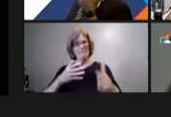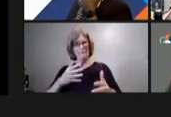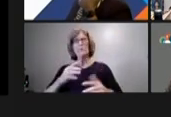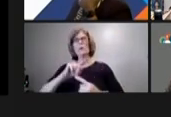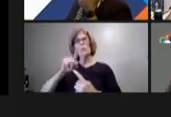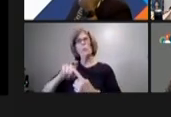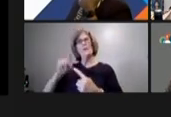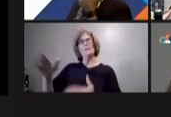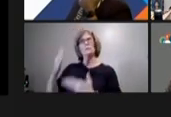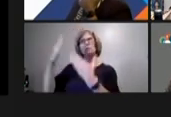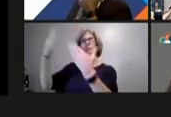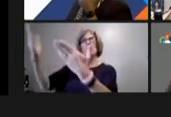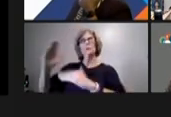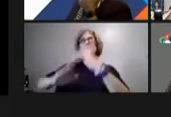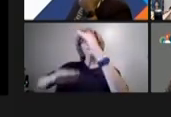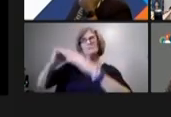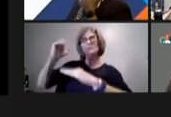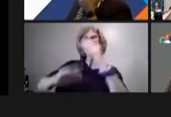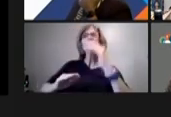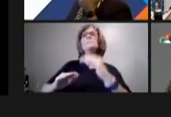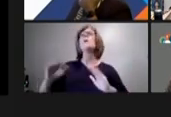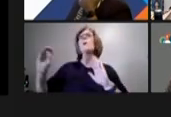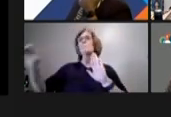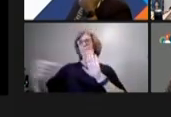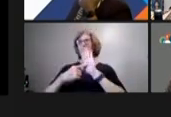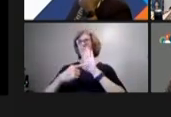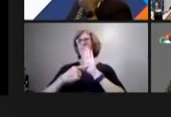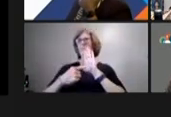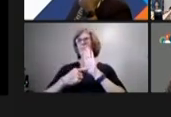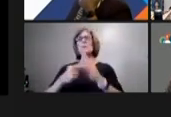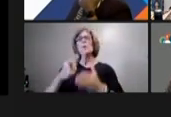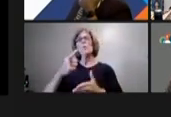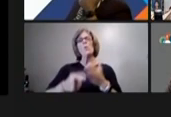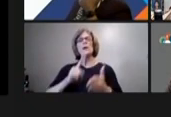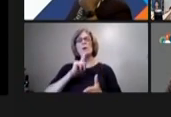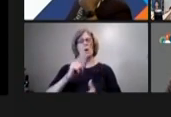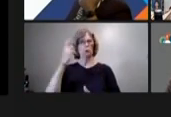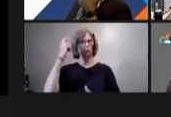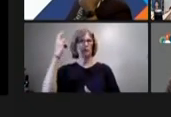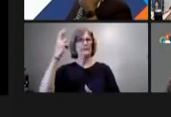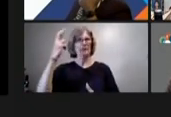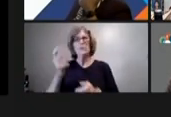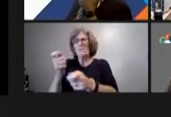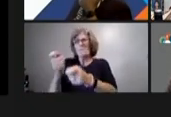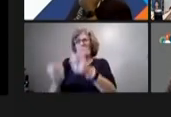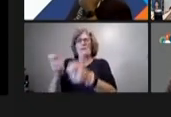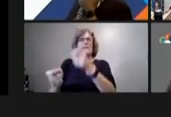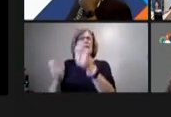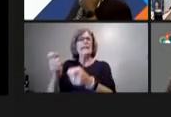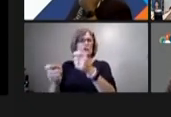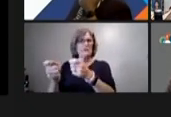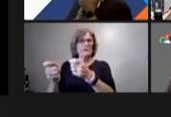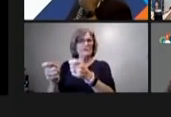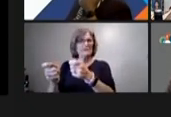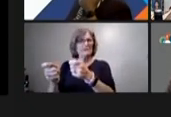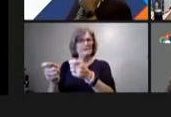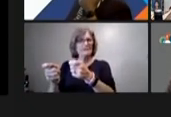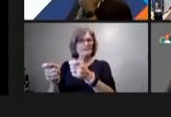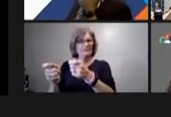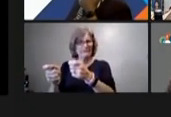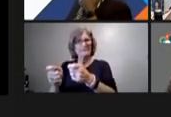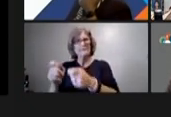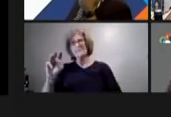housing providers to respond to what's called a reasonable modification request by an individual. And if it's